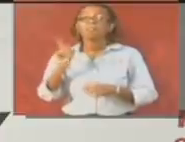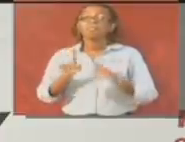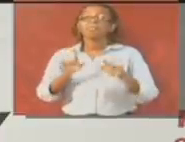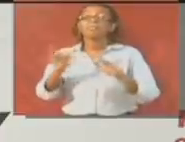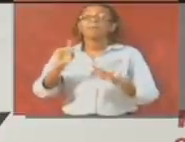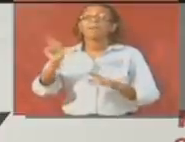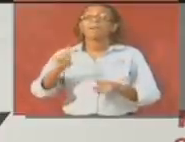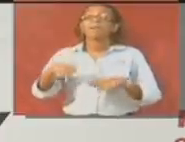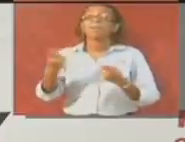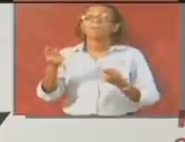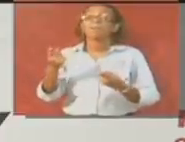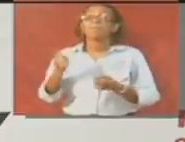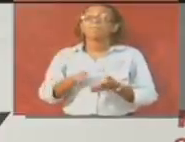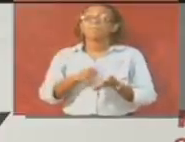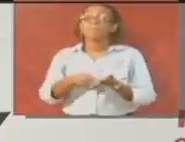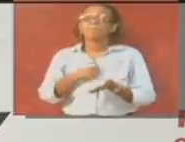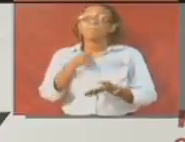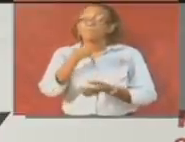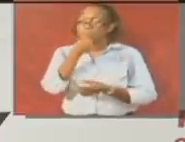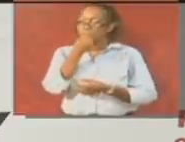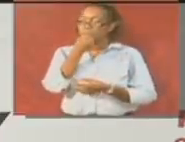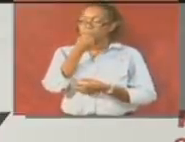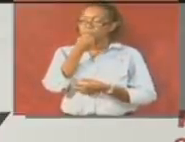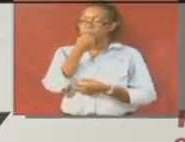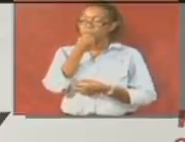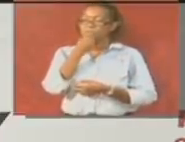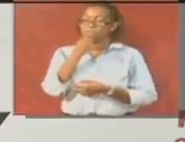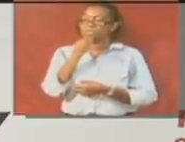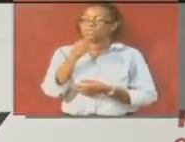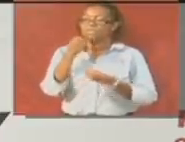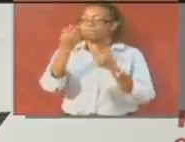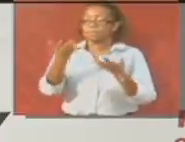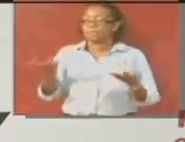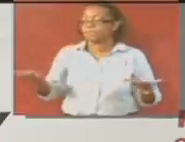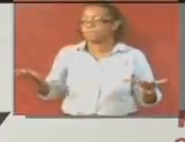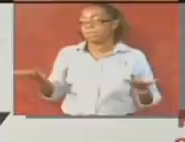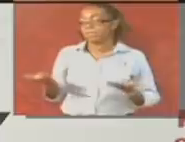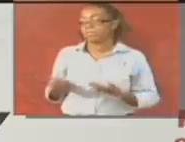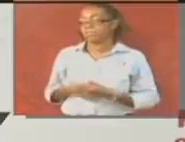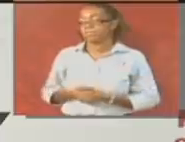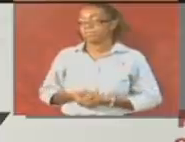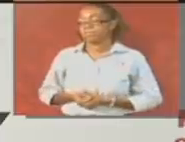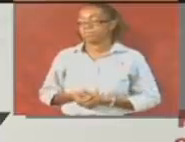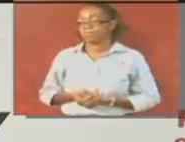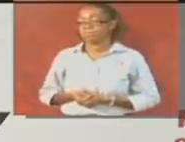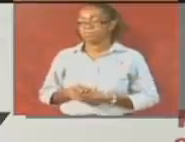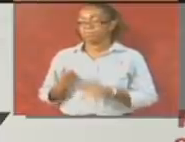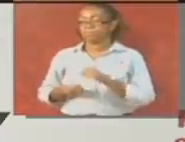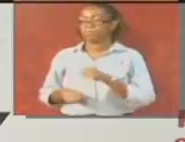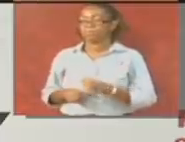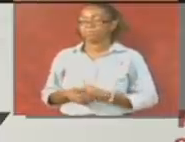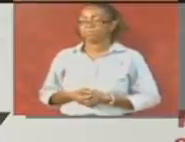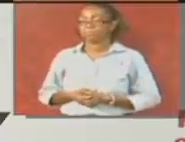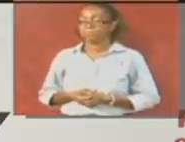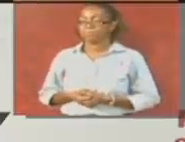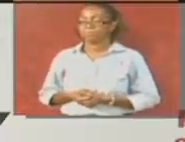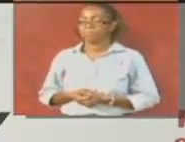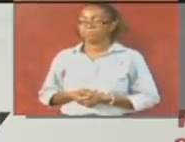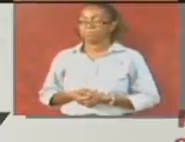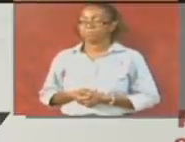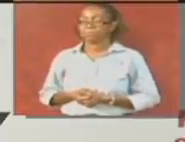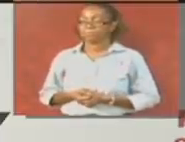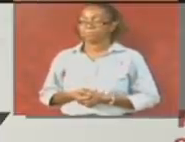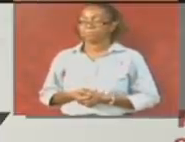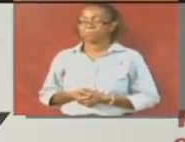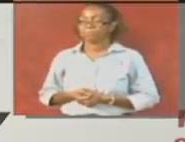have received, we can explain only what we're aware of, and there hasn't been any difficulty to date in sharing